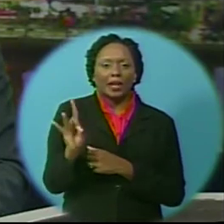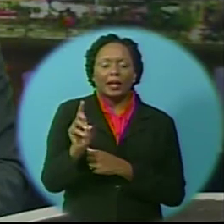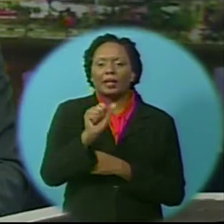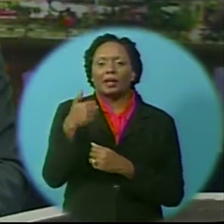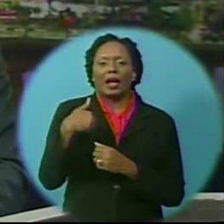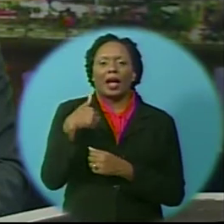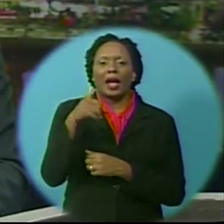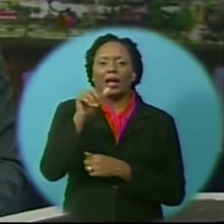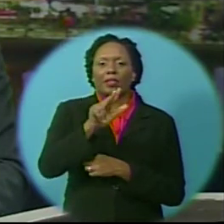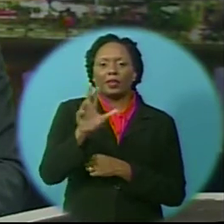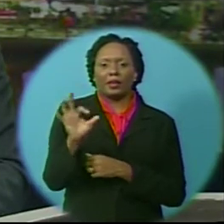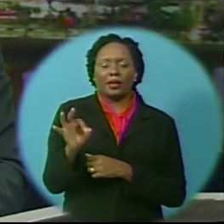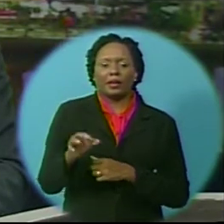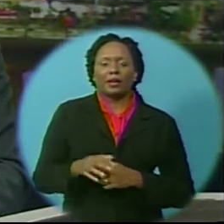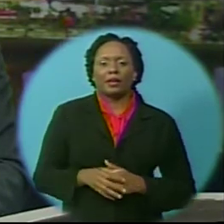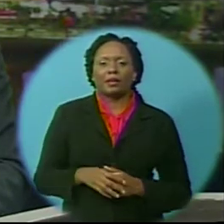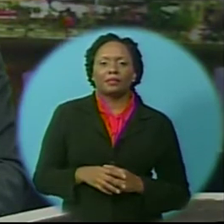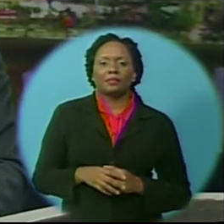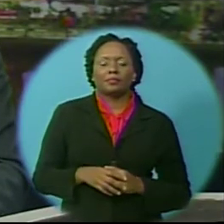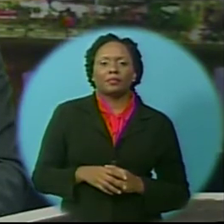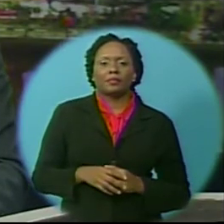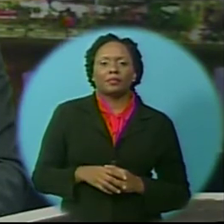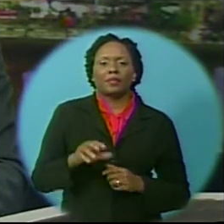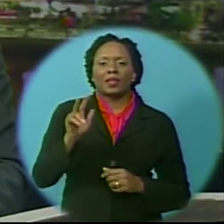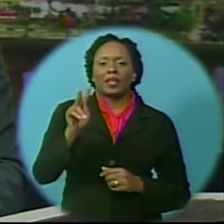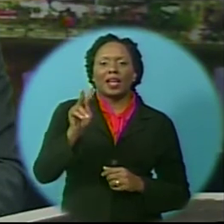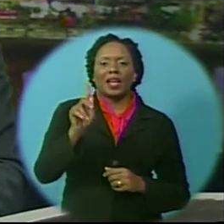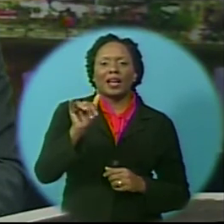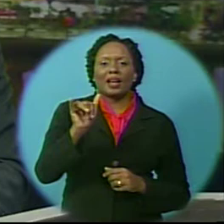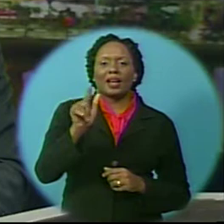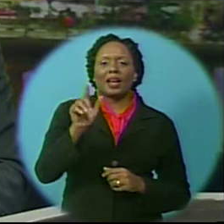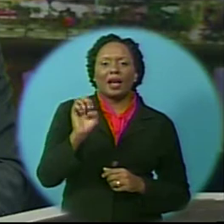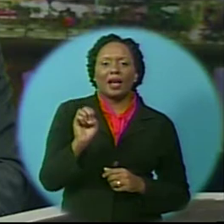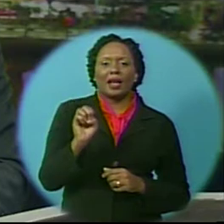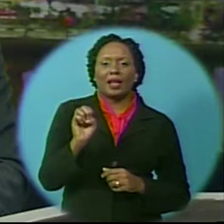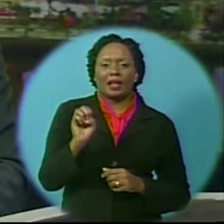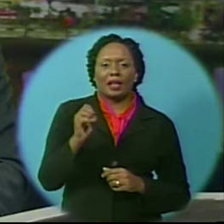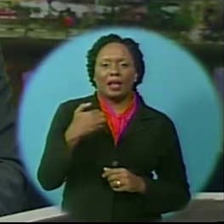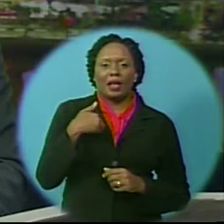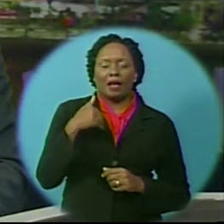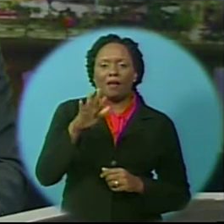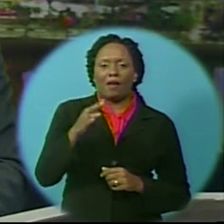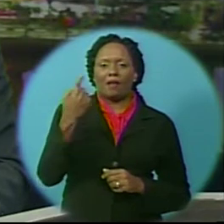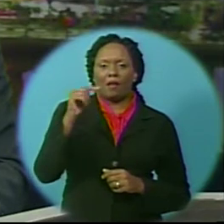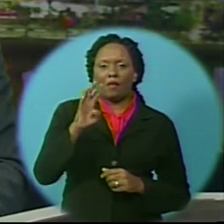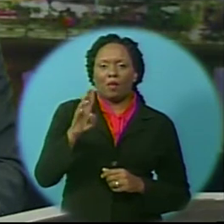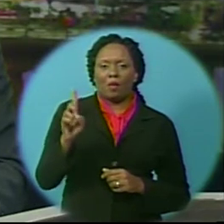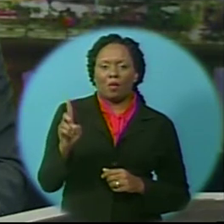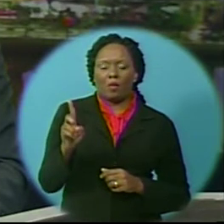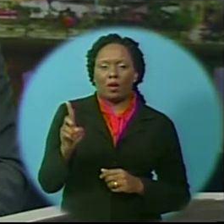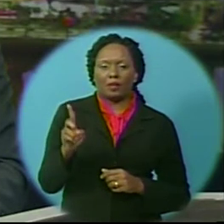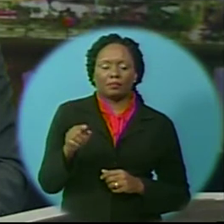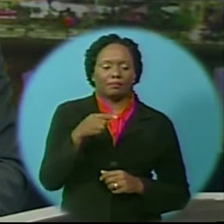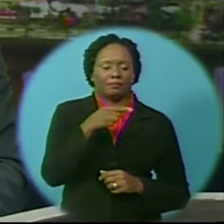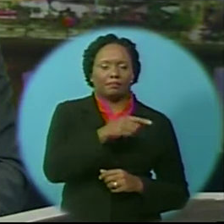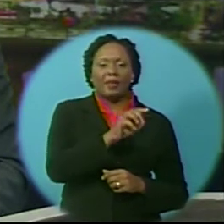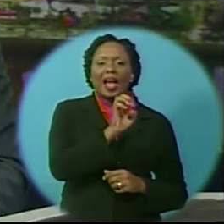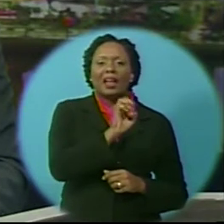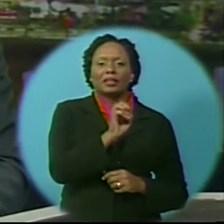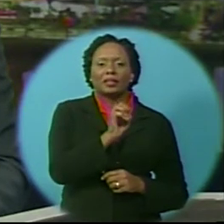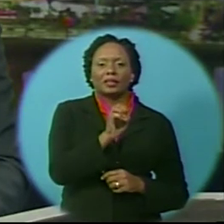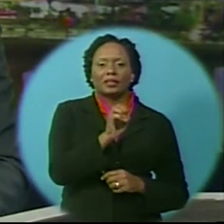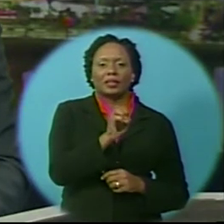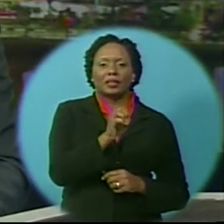and Tremaine Edwards, he got 39. Kyle Scantlebury took 5 for 41. In reply, Ellerslie